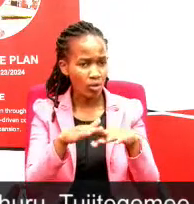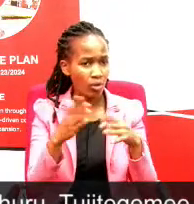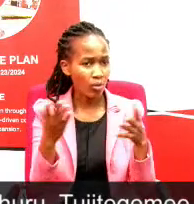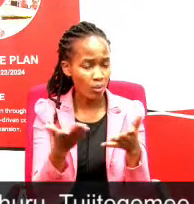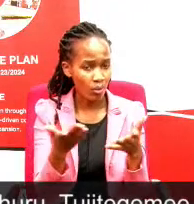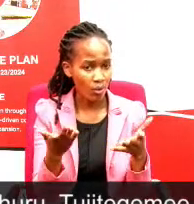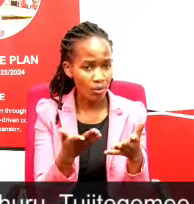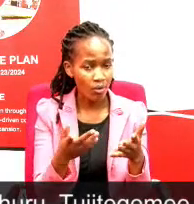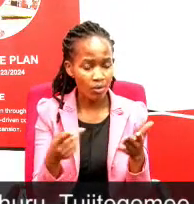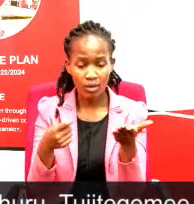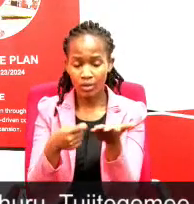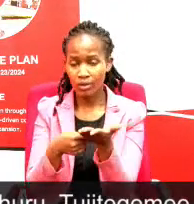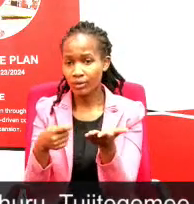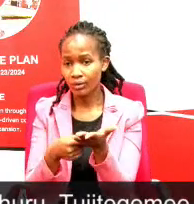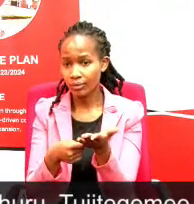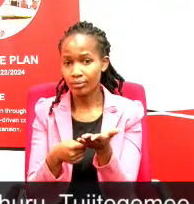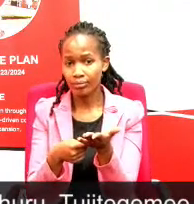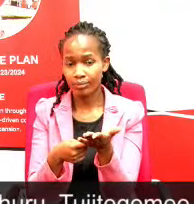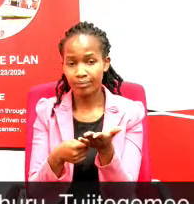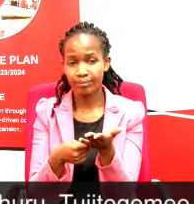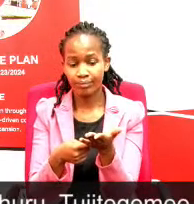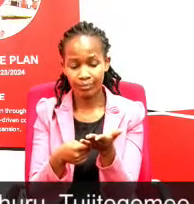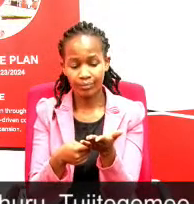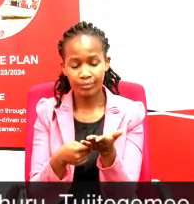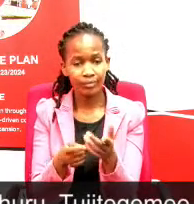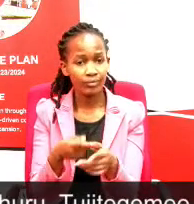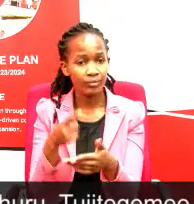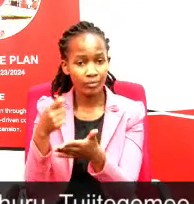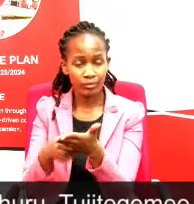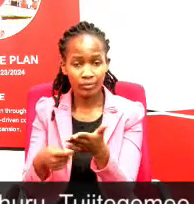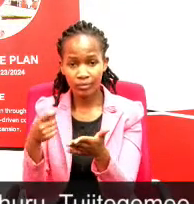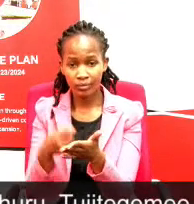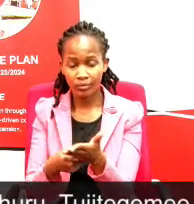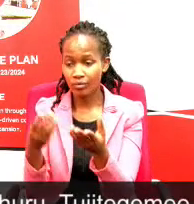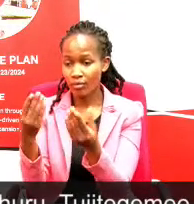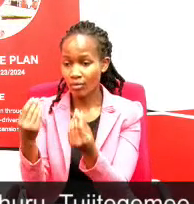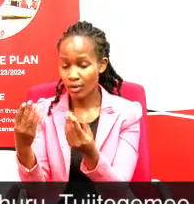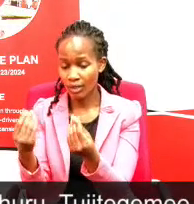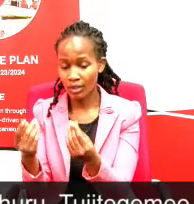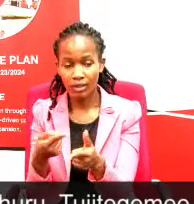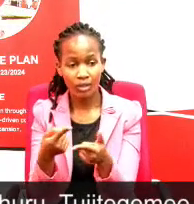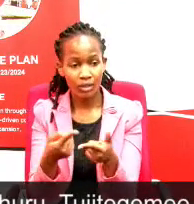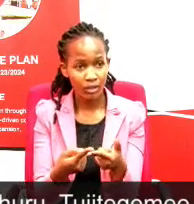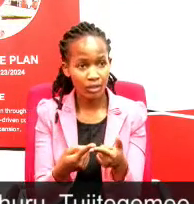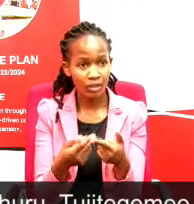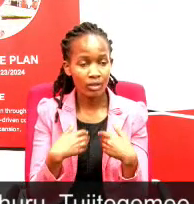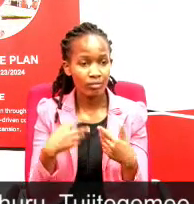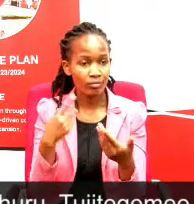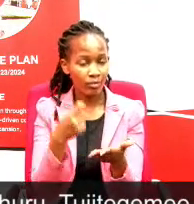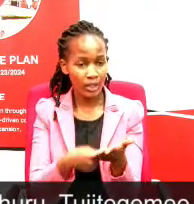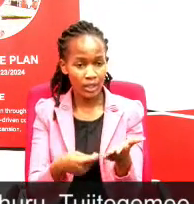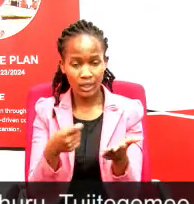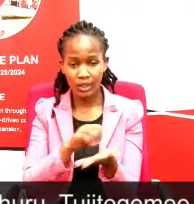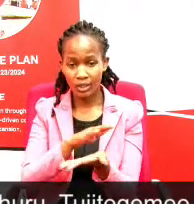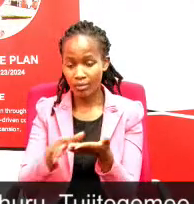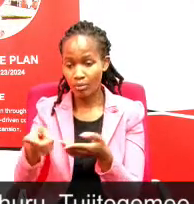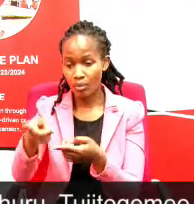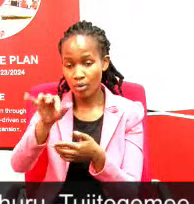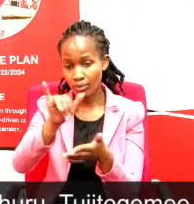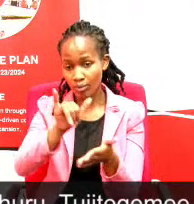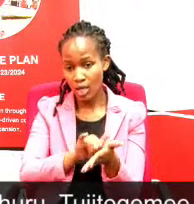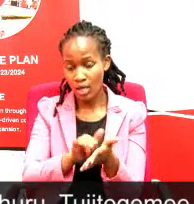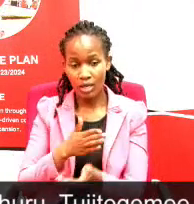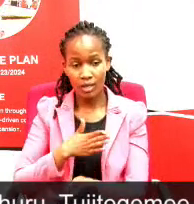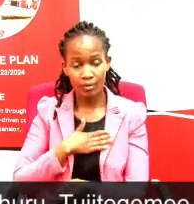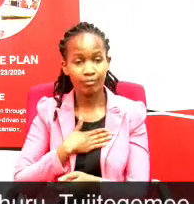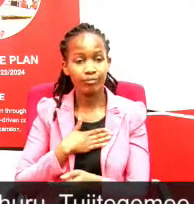on technology-driven compliance, tax simplification, and also tax-based expansion. And these